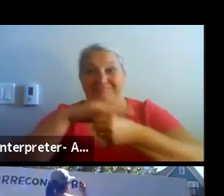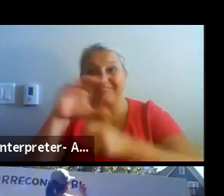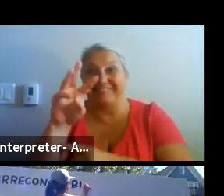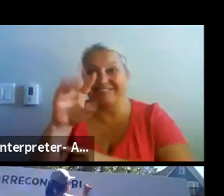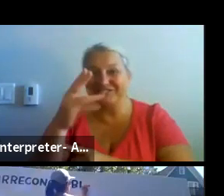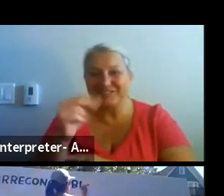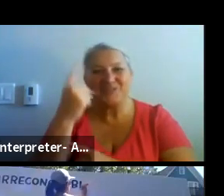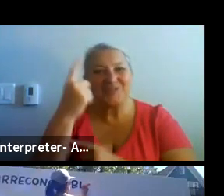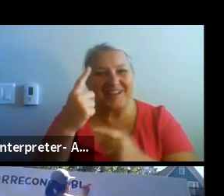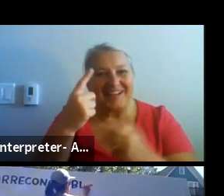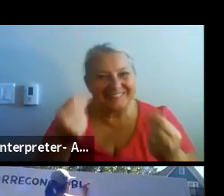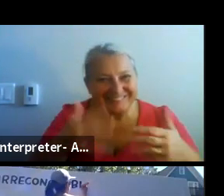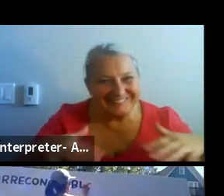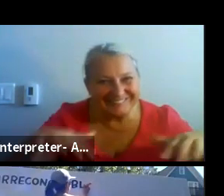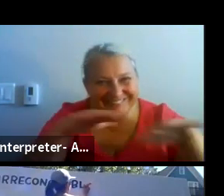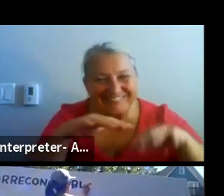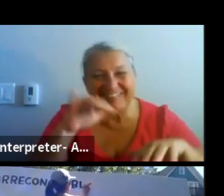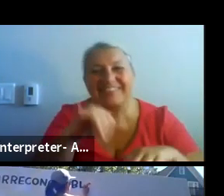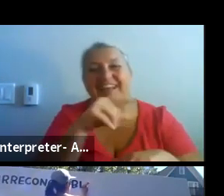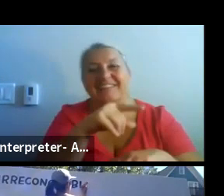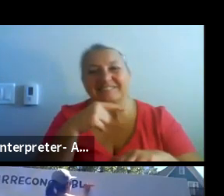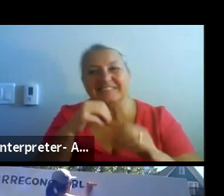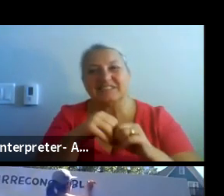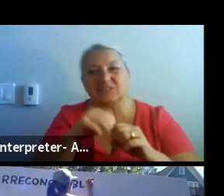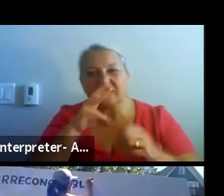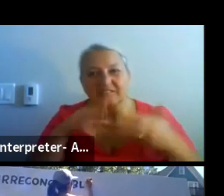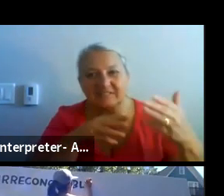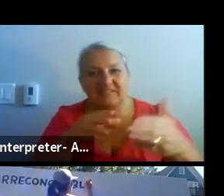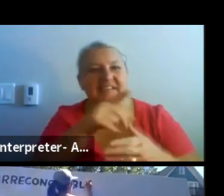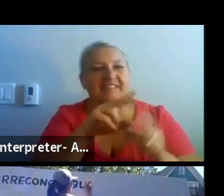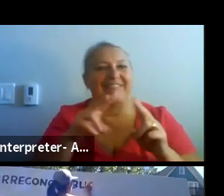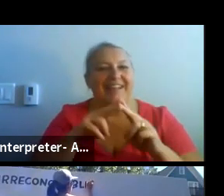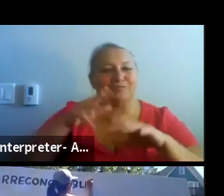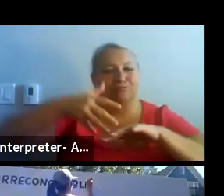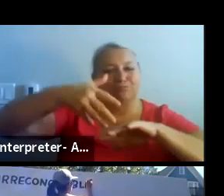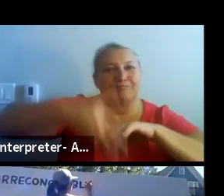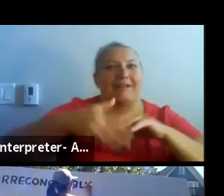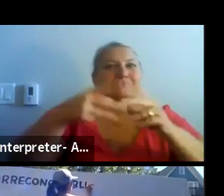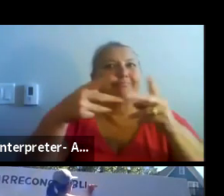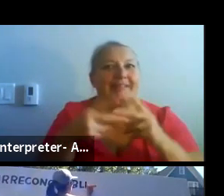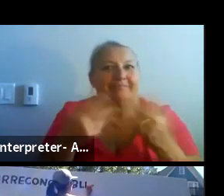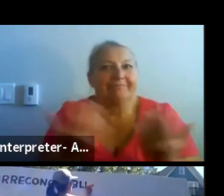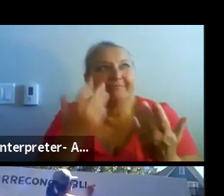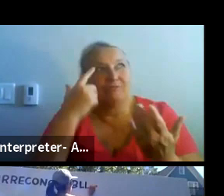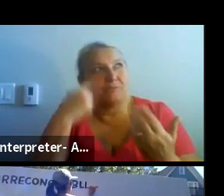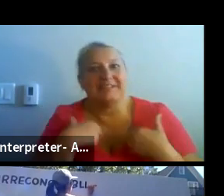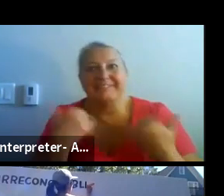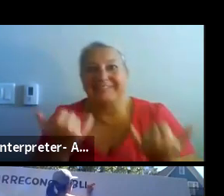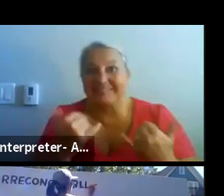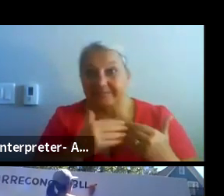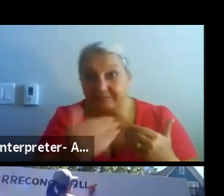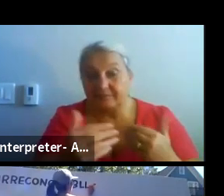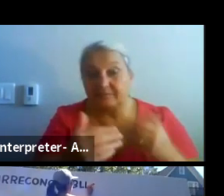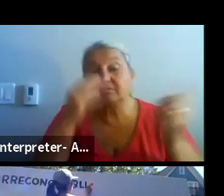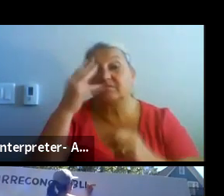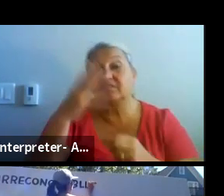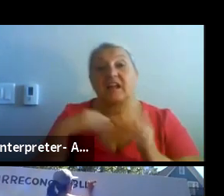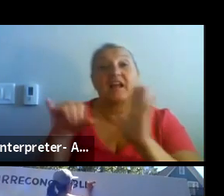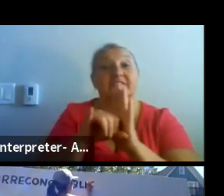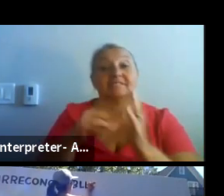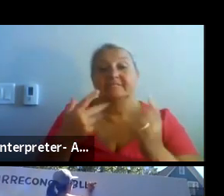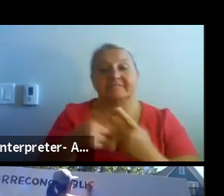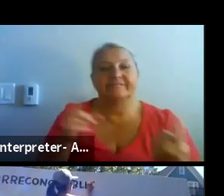the river, which is a very grounding place to be in this time. My pronouns are she,